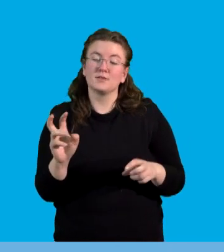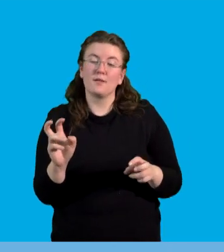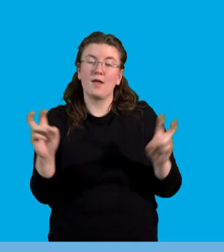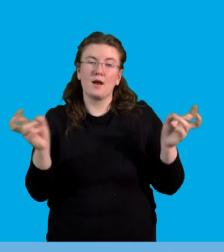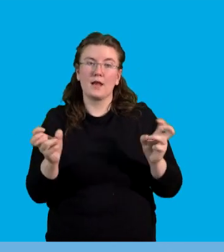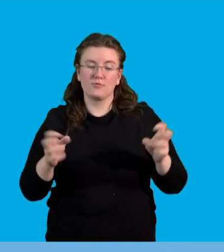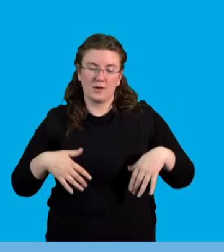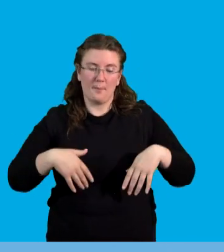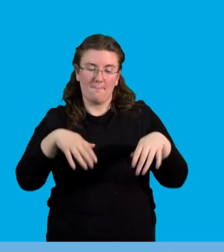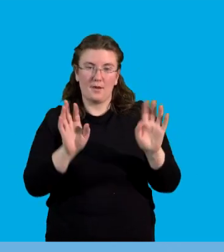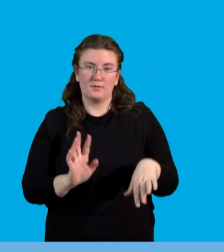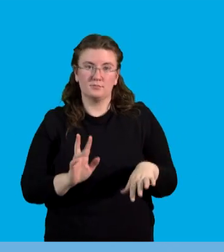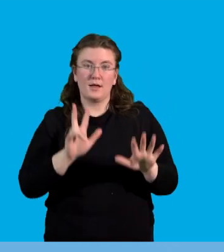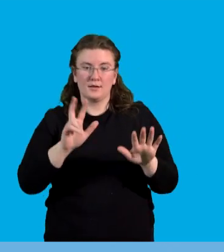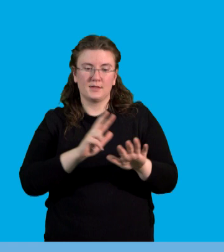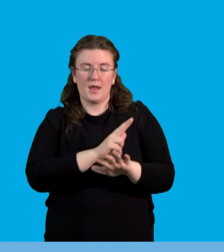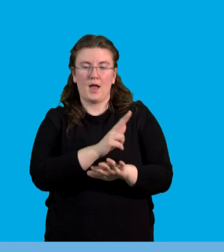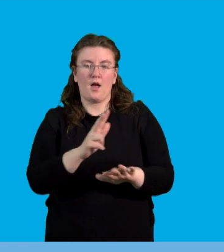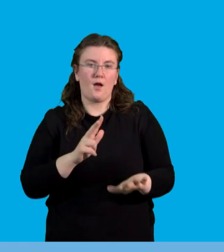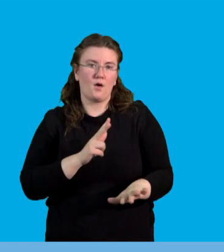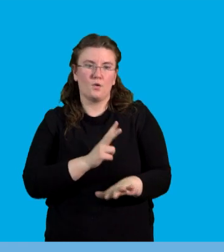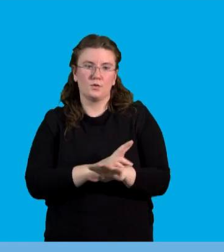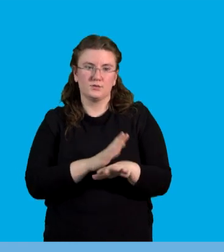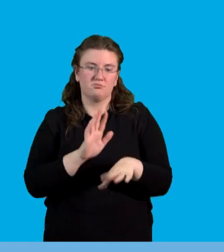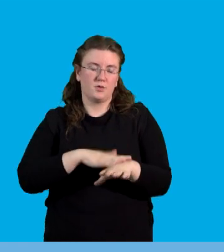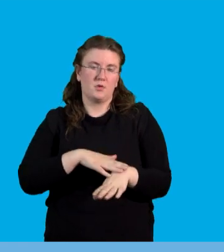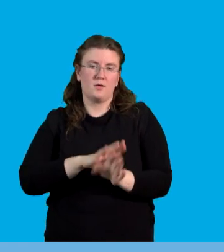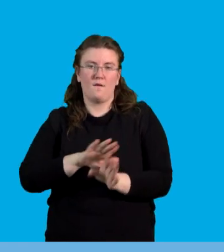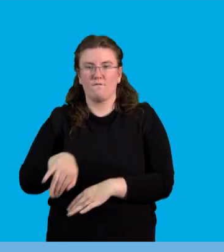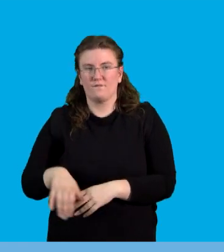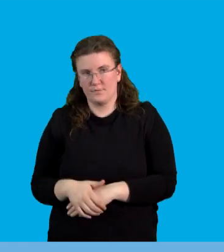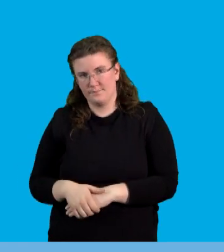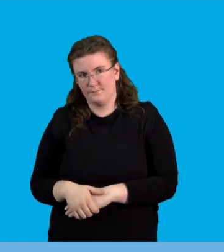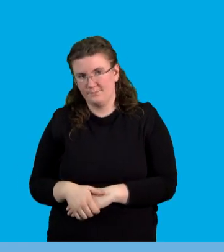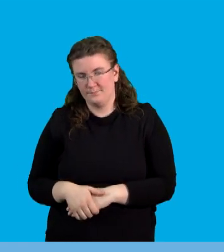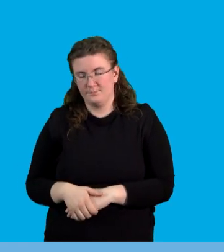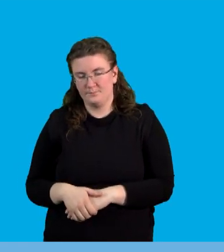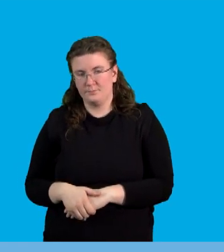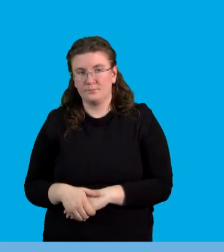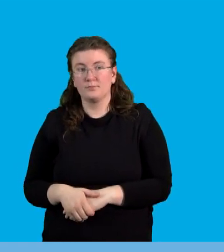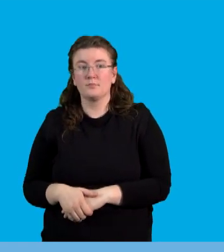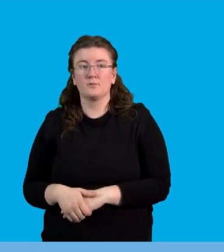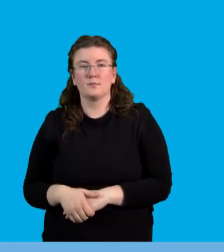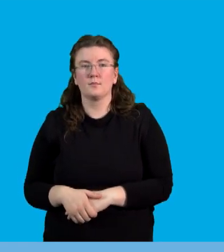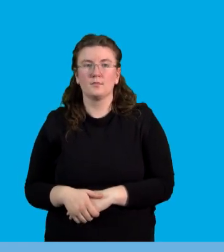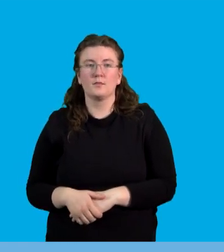watt electric blanket is left on for 8 hours. So if that is then the case, how many